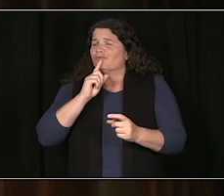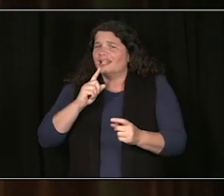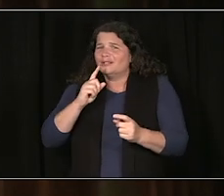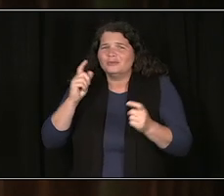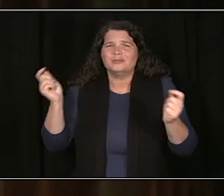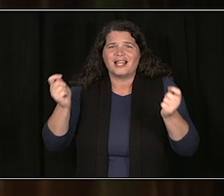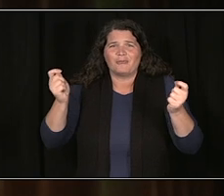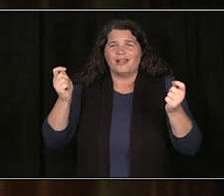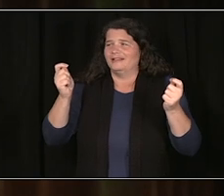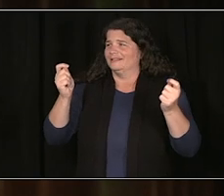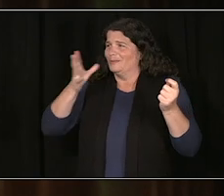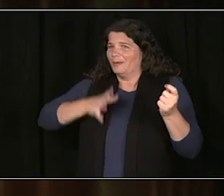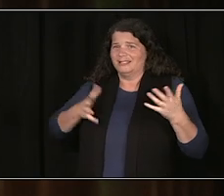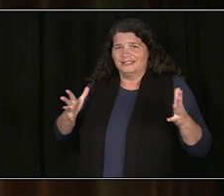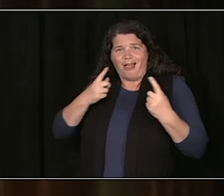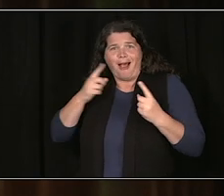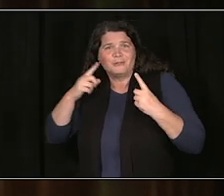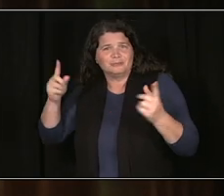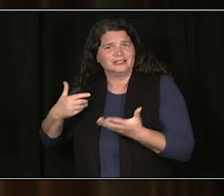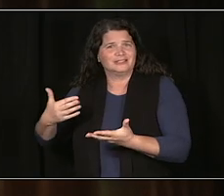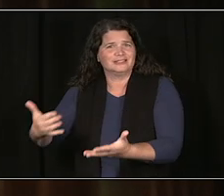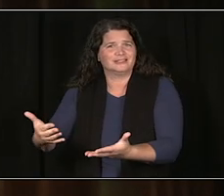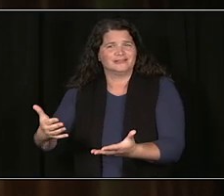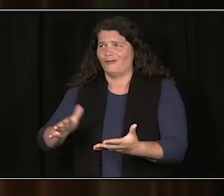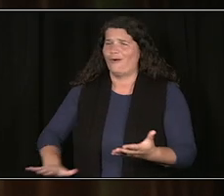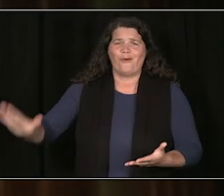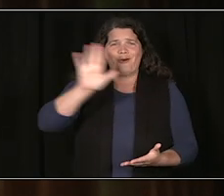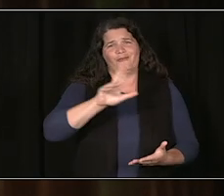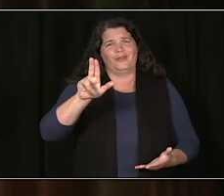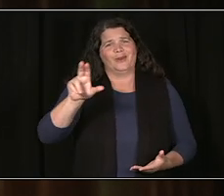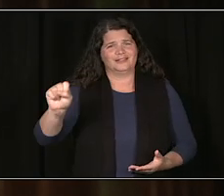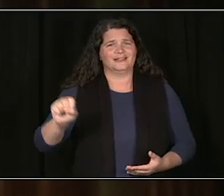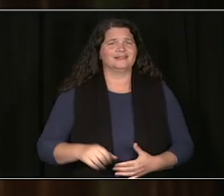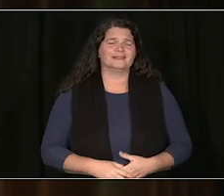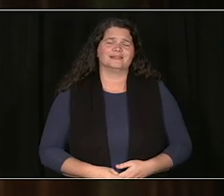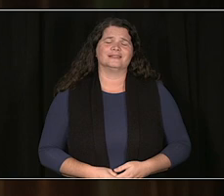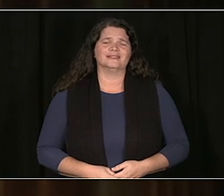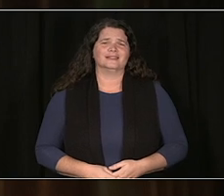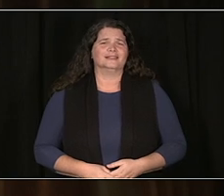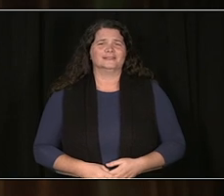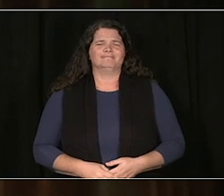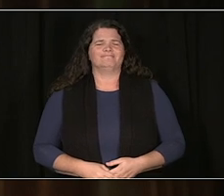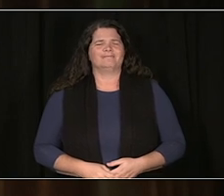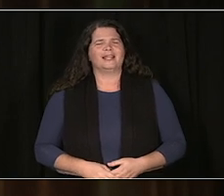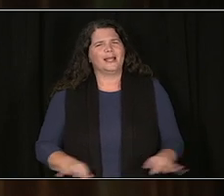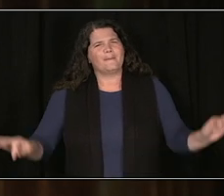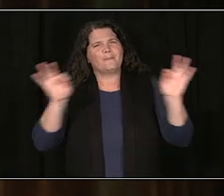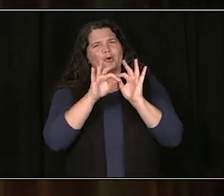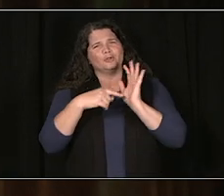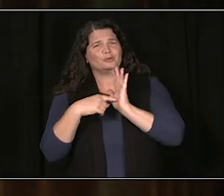accomplishments. Celebrate the accomplishments of women across the nation to pay tribute to